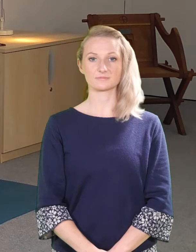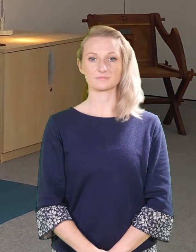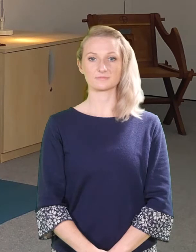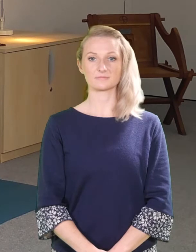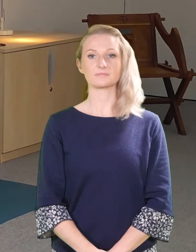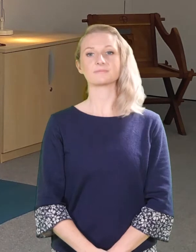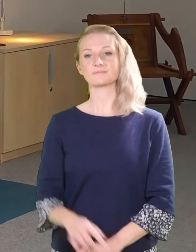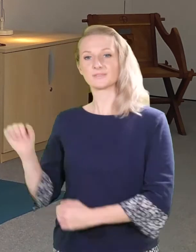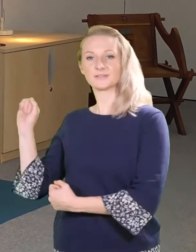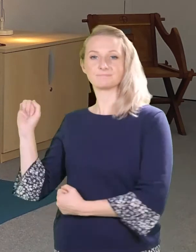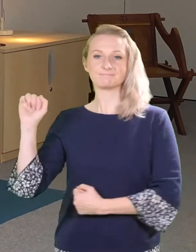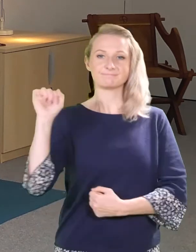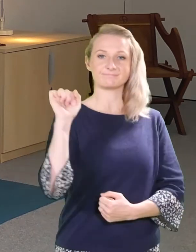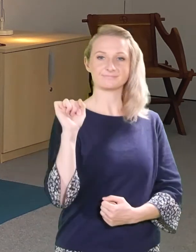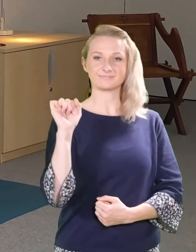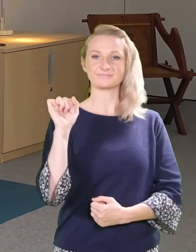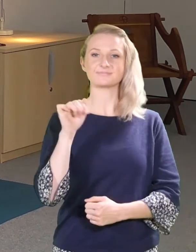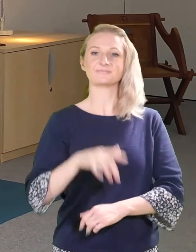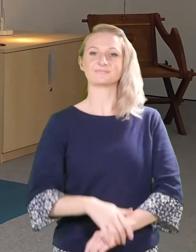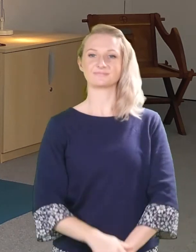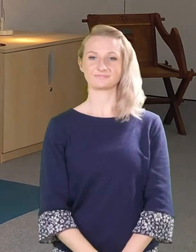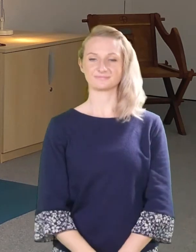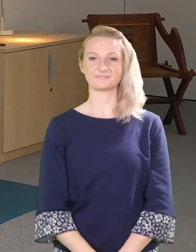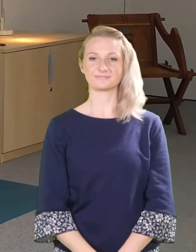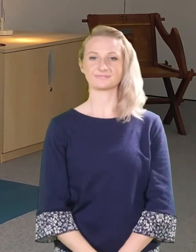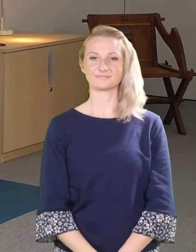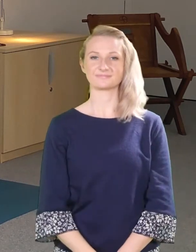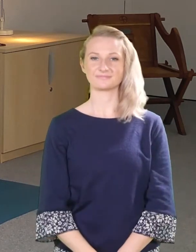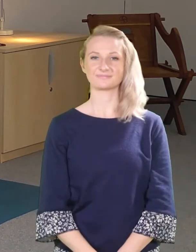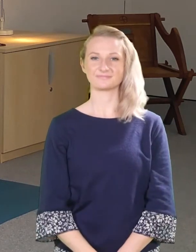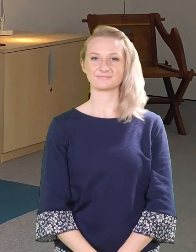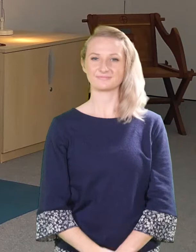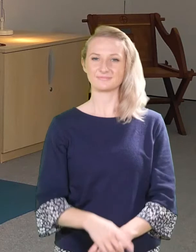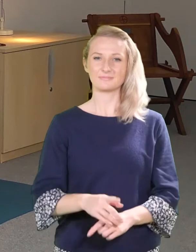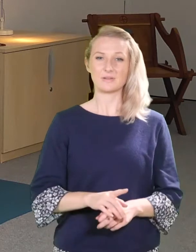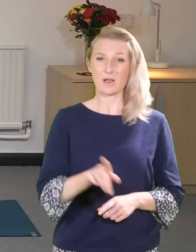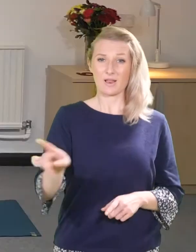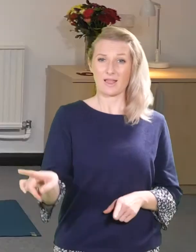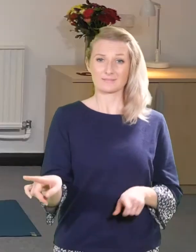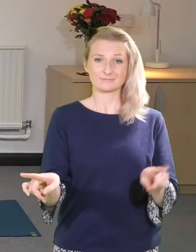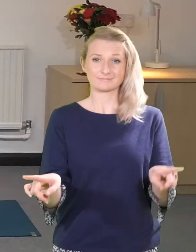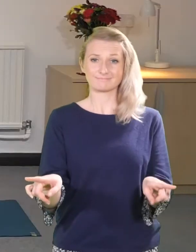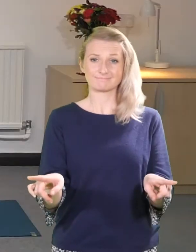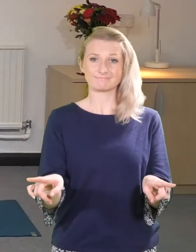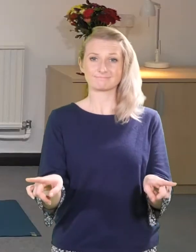And then coming back to the front. Okay, so let's stretch our legs out to the sides.